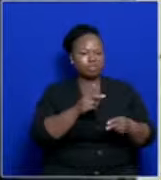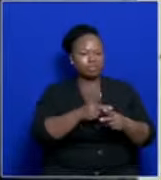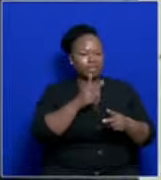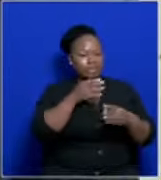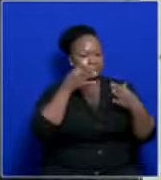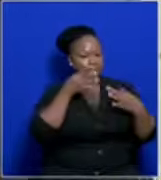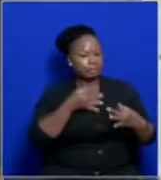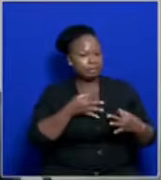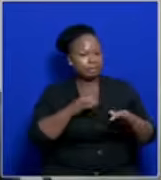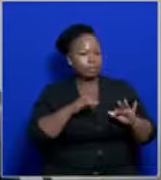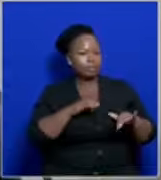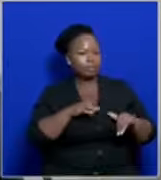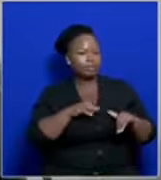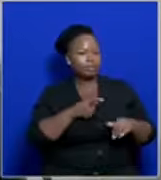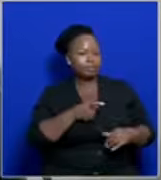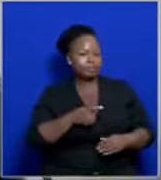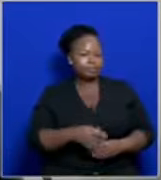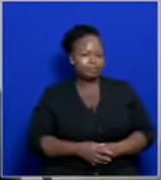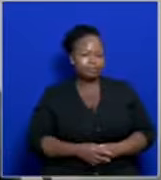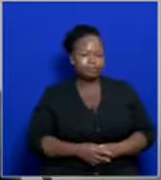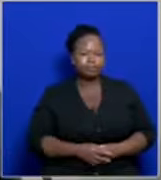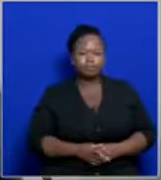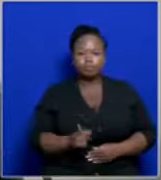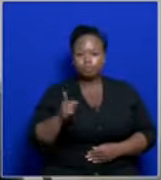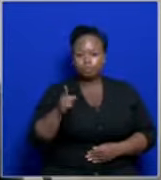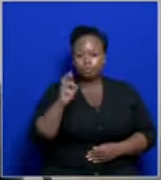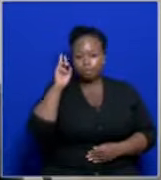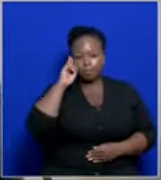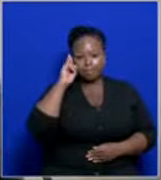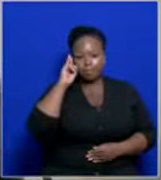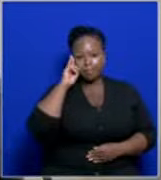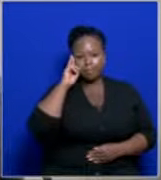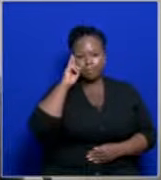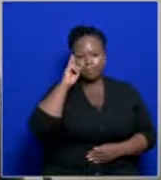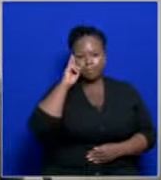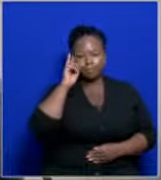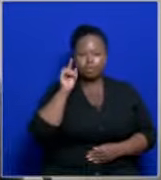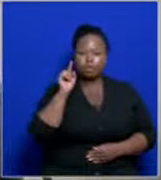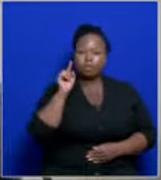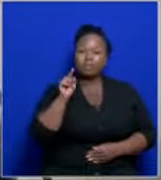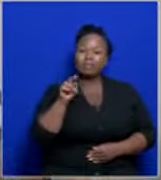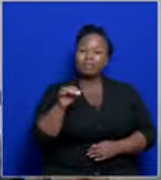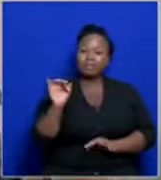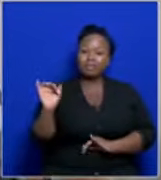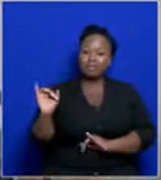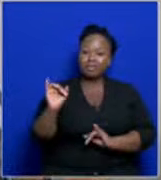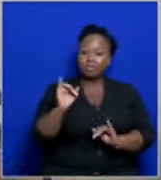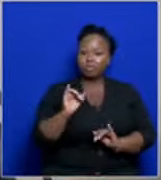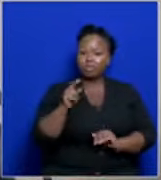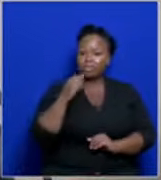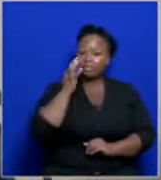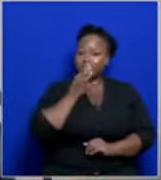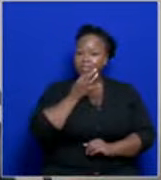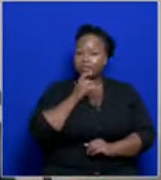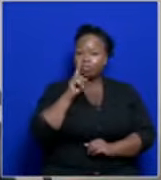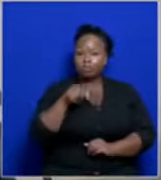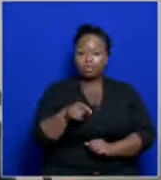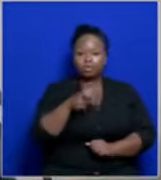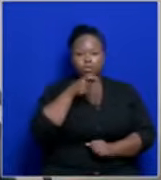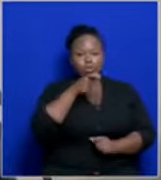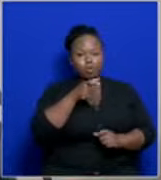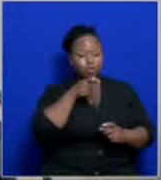So you will recall that you were invited to comment on these cases specifically, yeah,